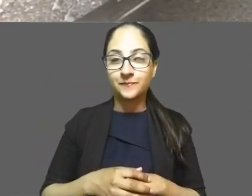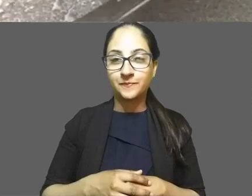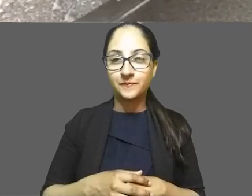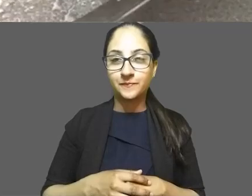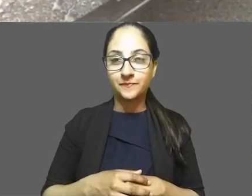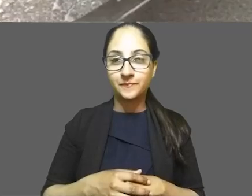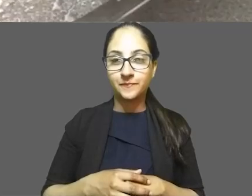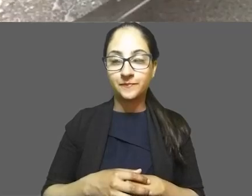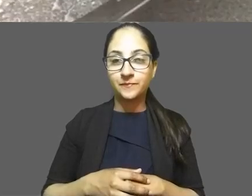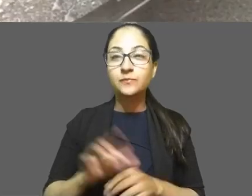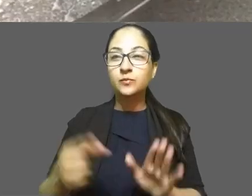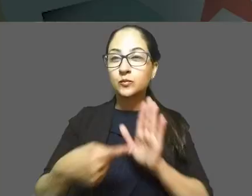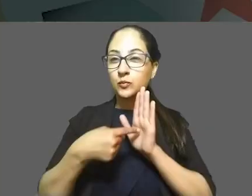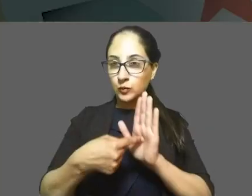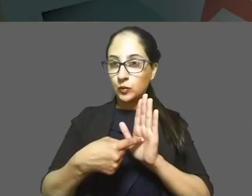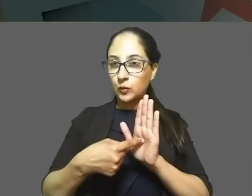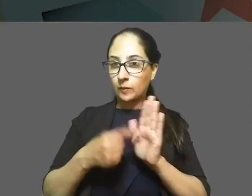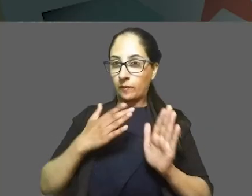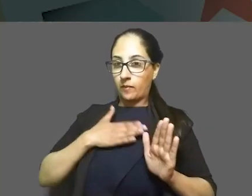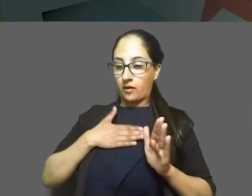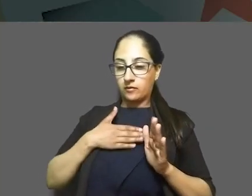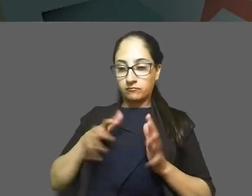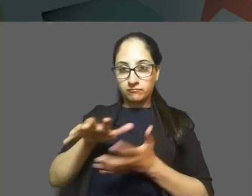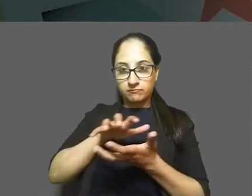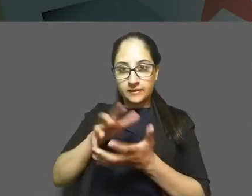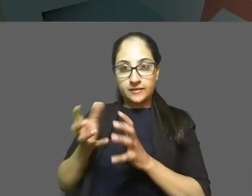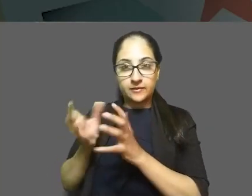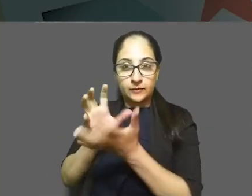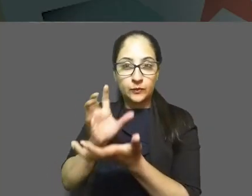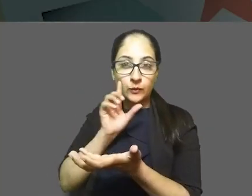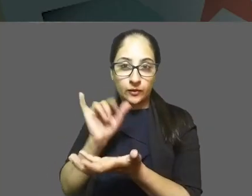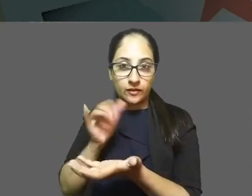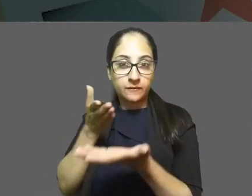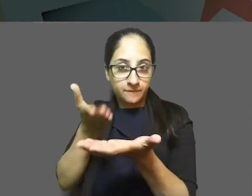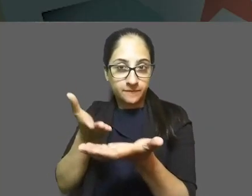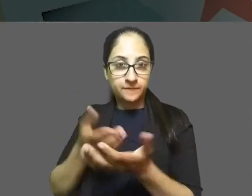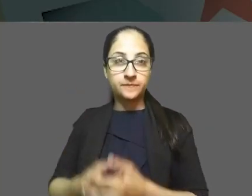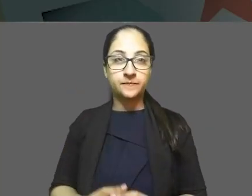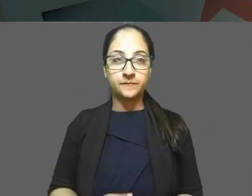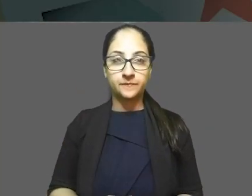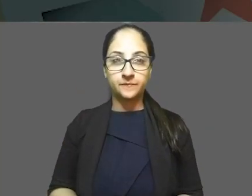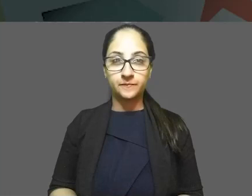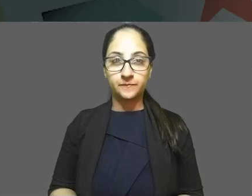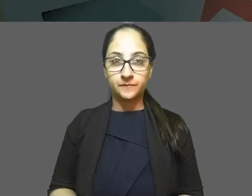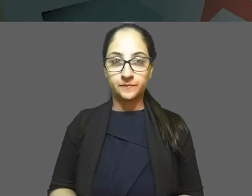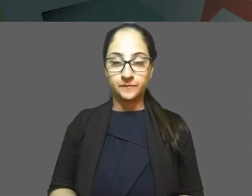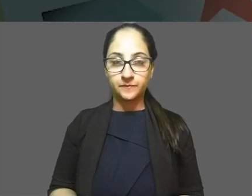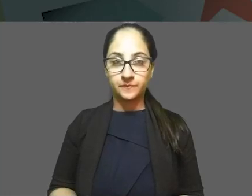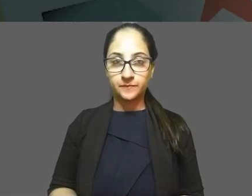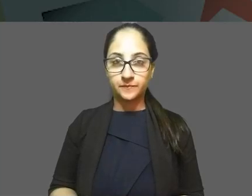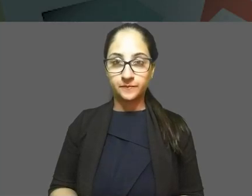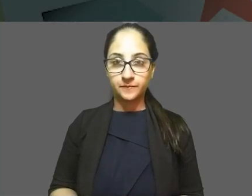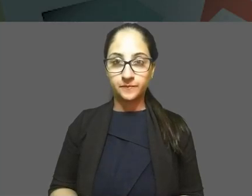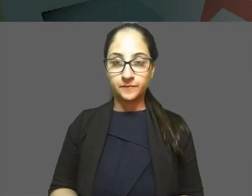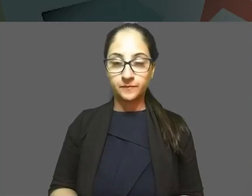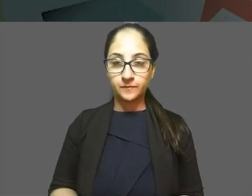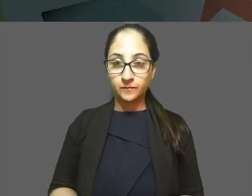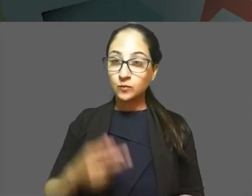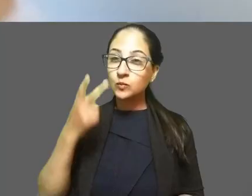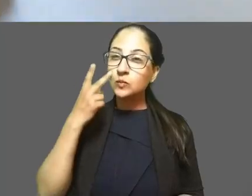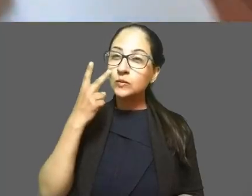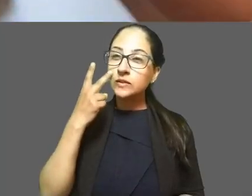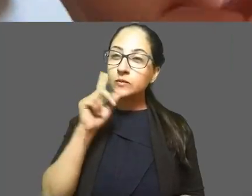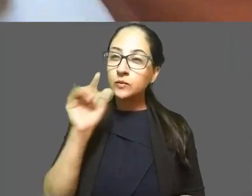longer, great. So I'm going to turn around and show you what my dough looks like.